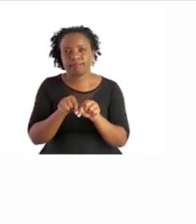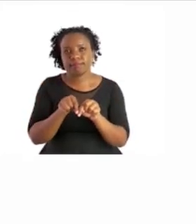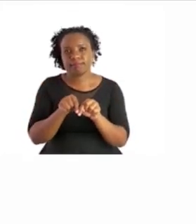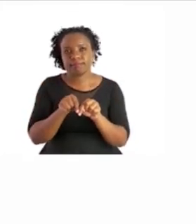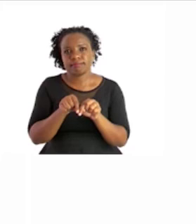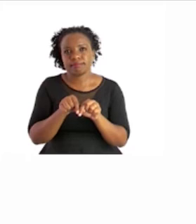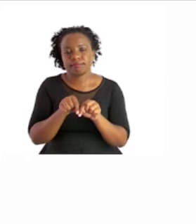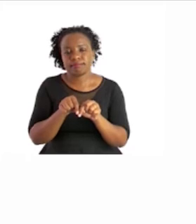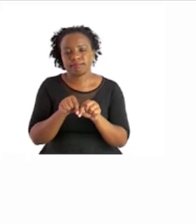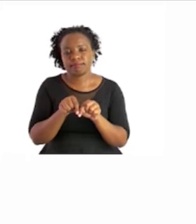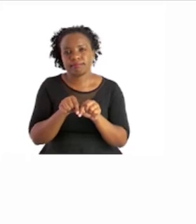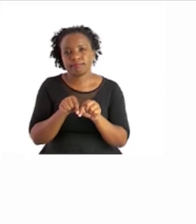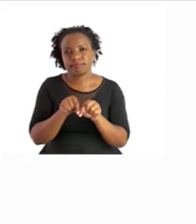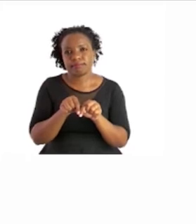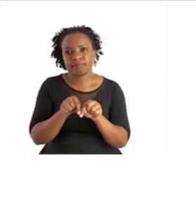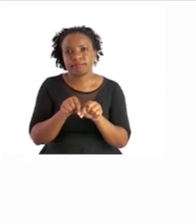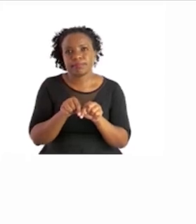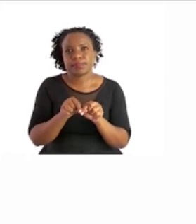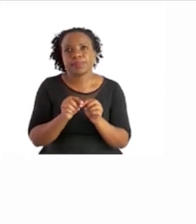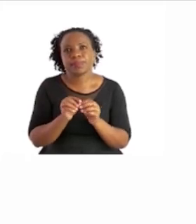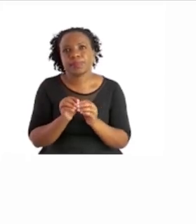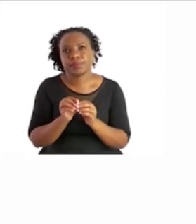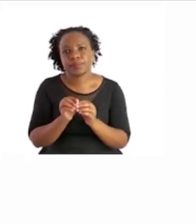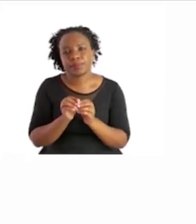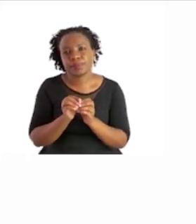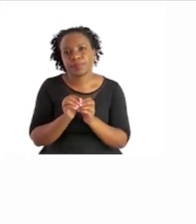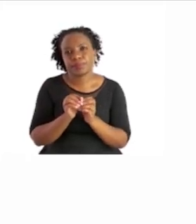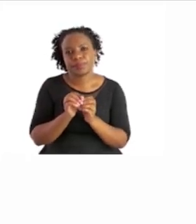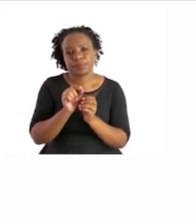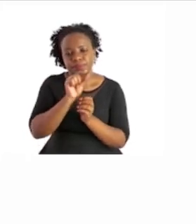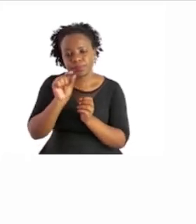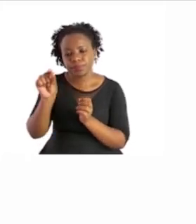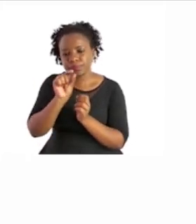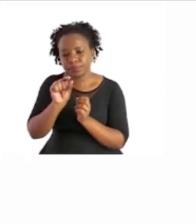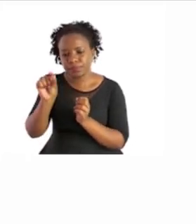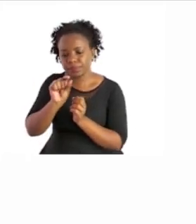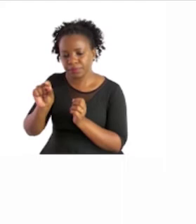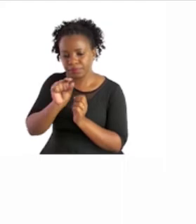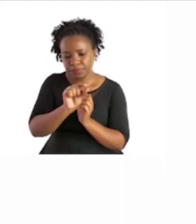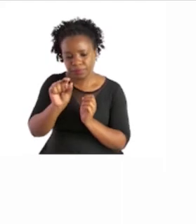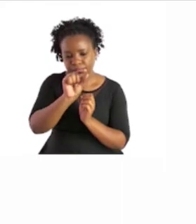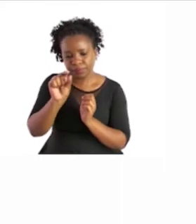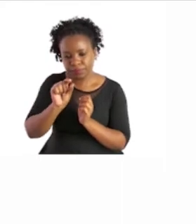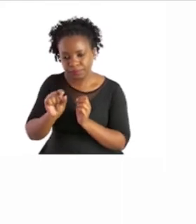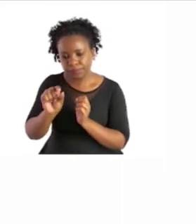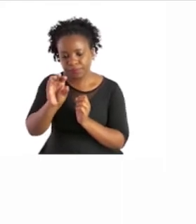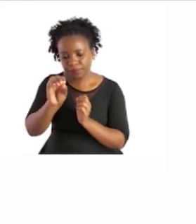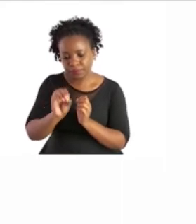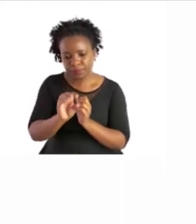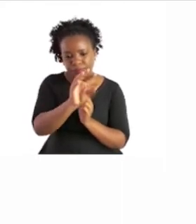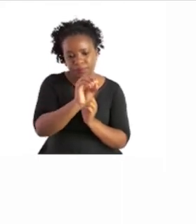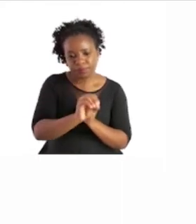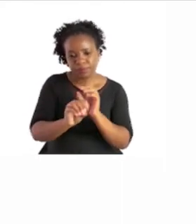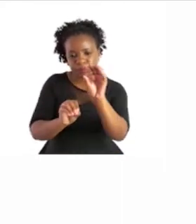the word bank in the correct column. Let me read again. Classify the following nouns